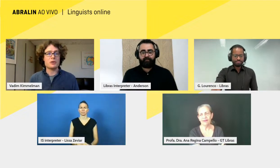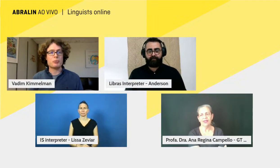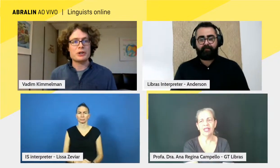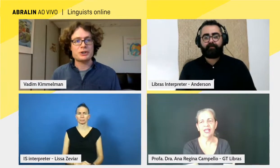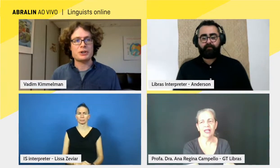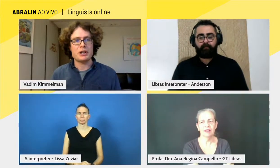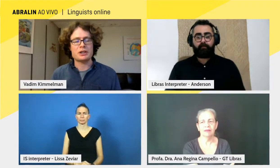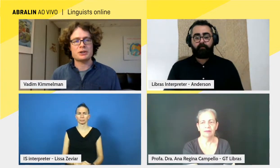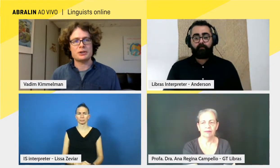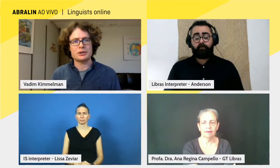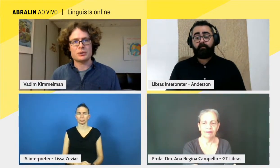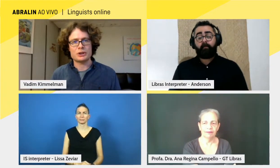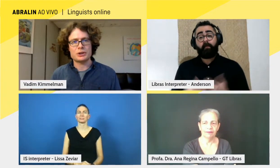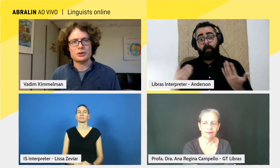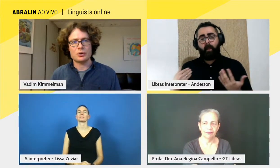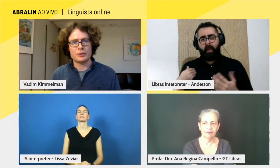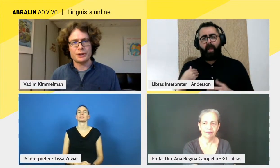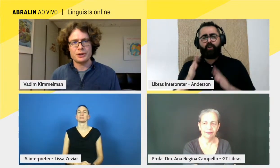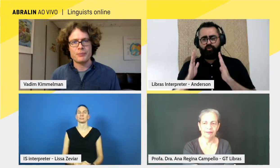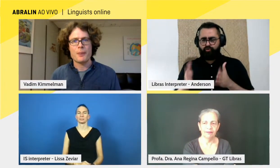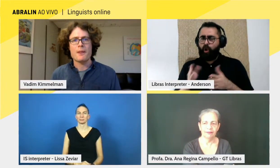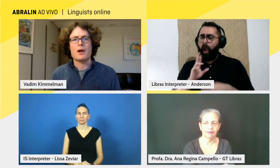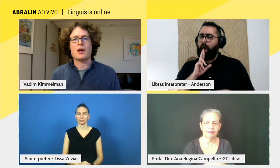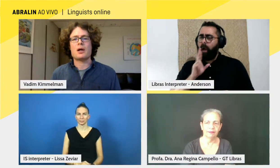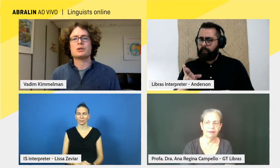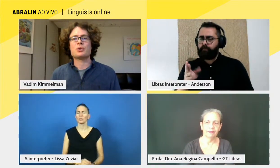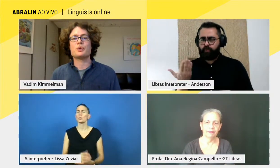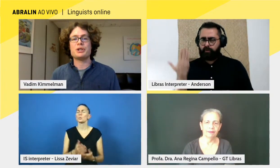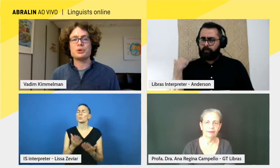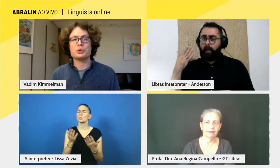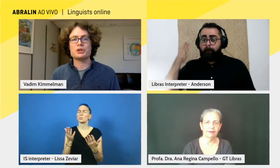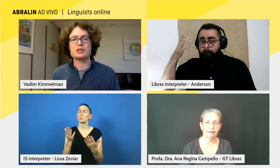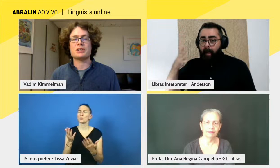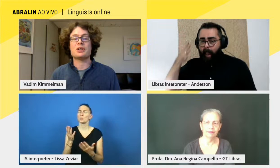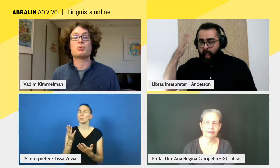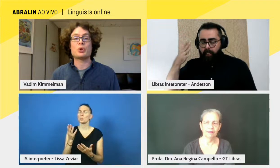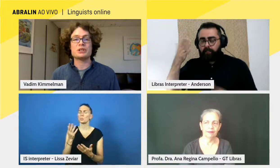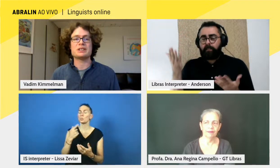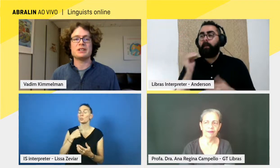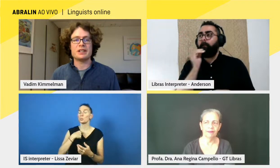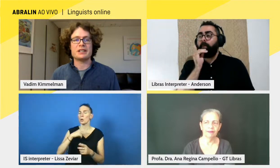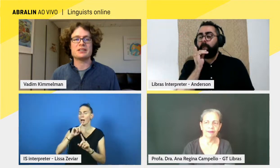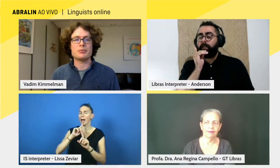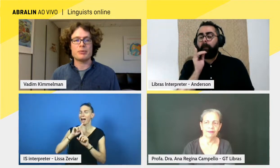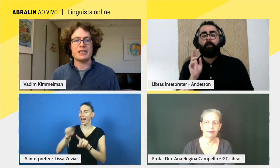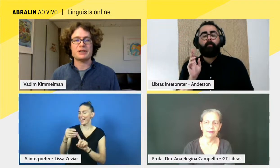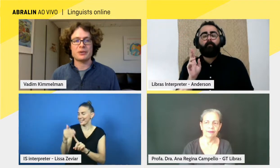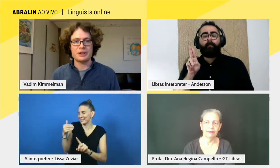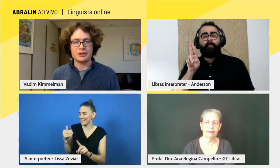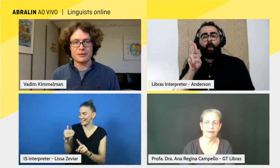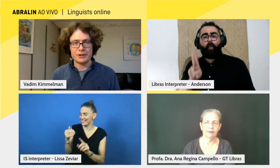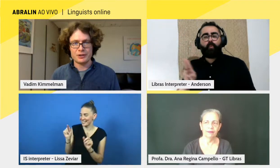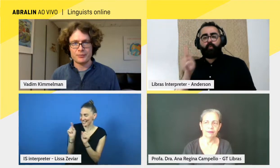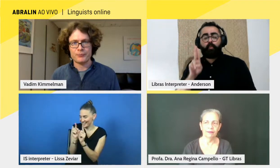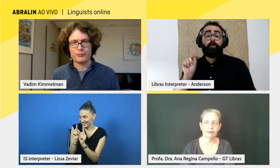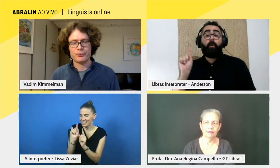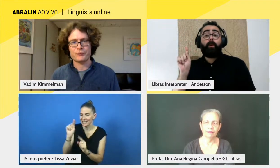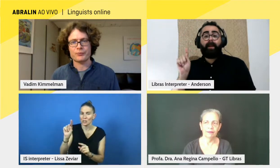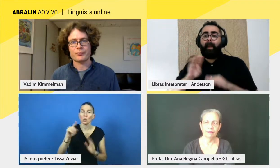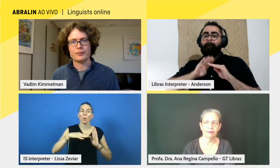So I think I partially answered this question already. So we used prosody as the main